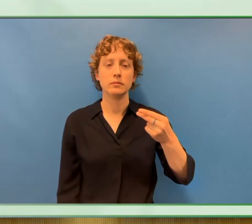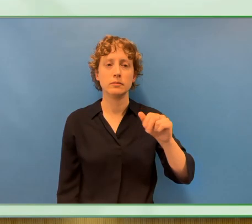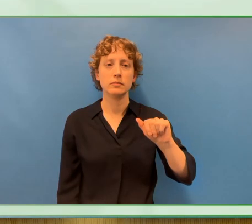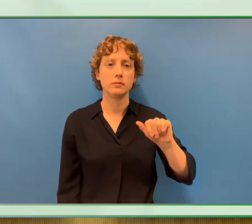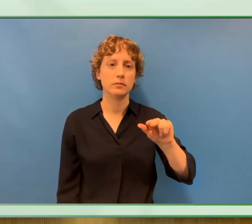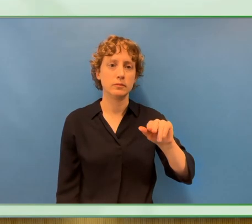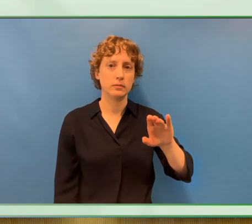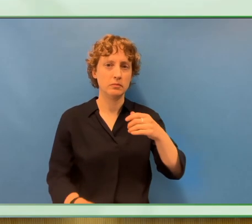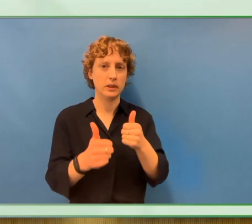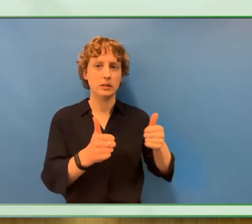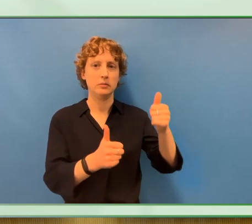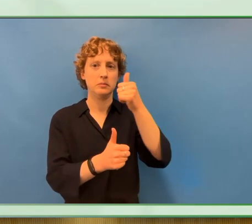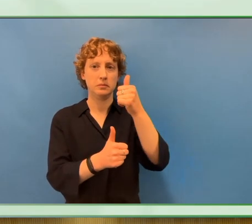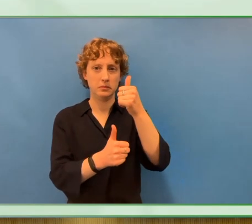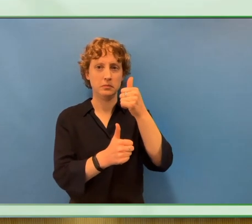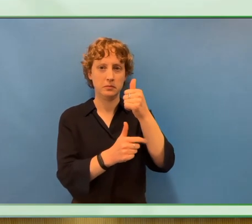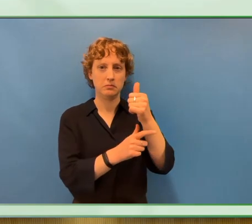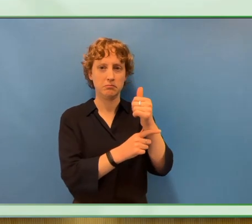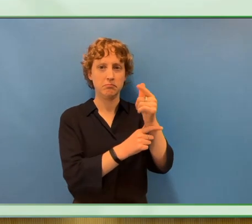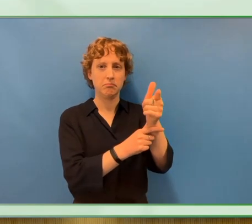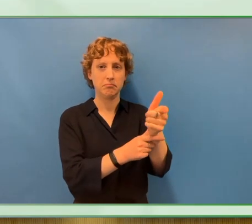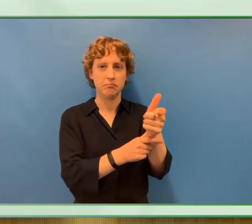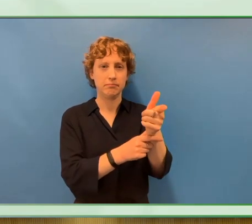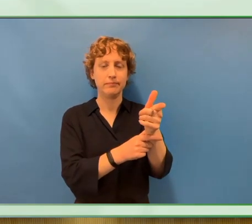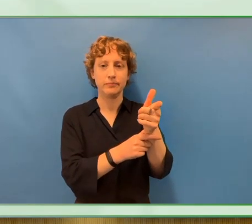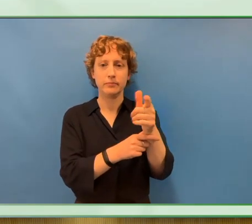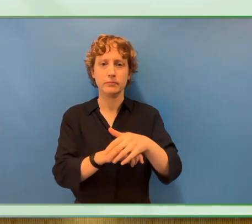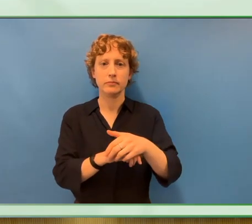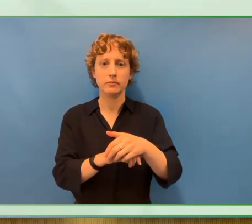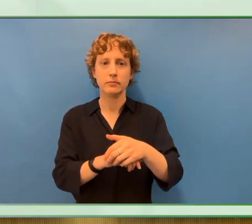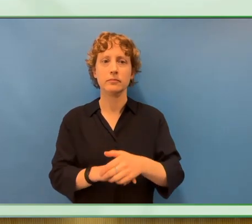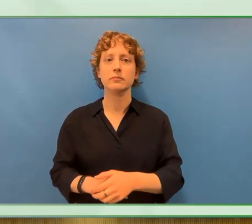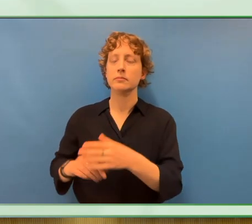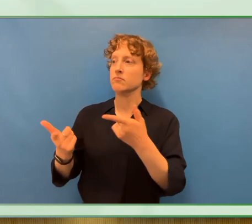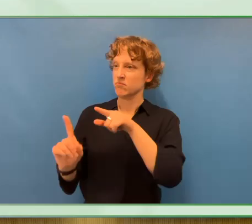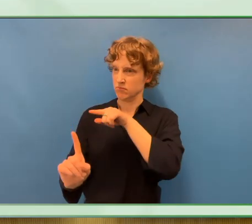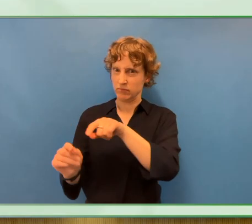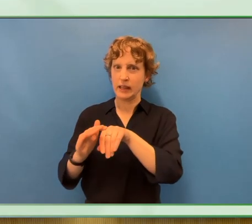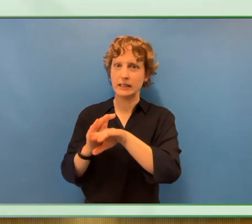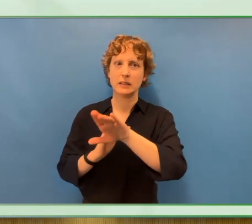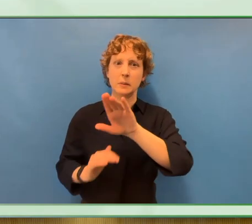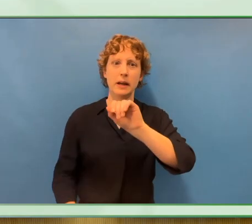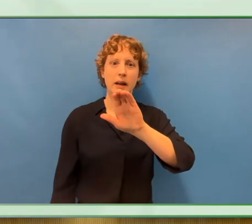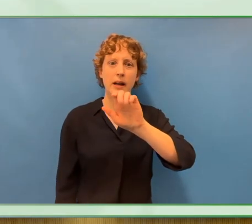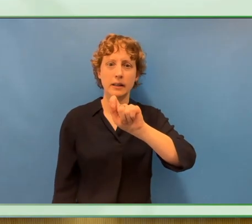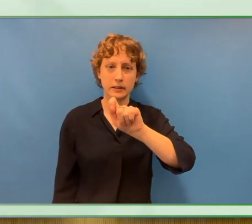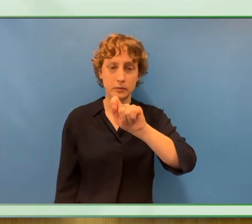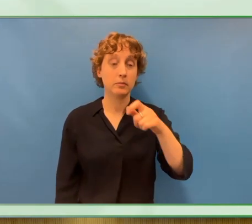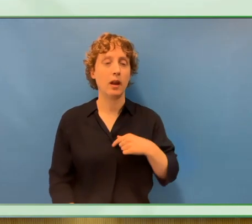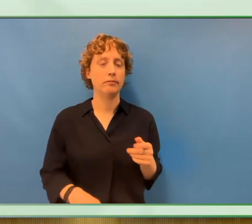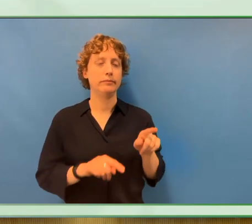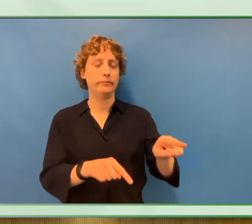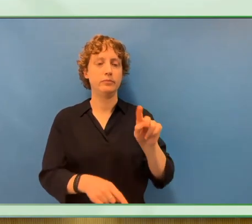justice and more about the European Accessibility Act. And Shani, your point around the individual burden. I was at an event 2 weeks ago, and